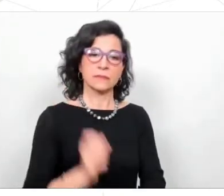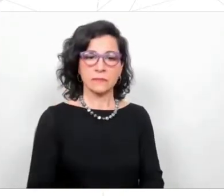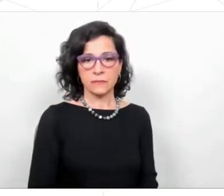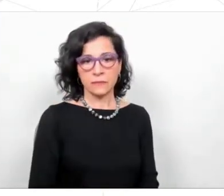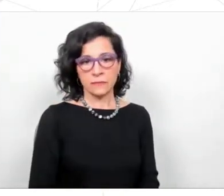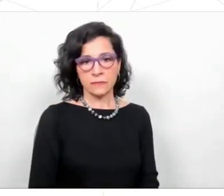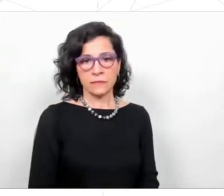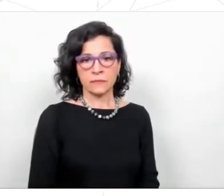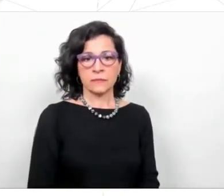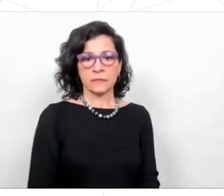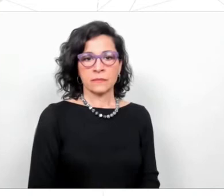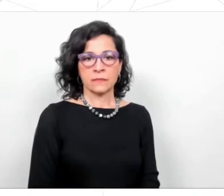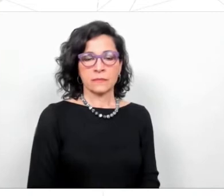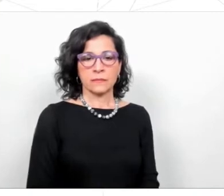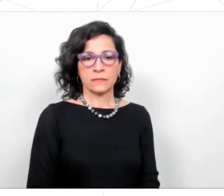Okay.